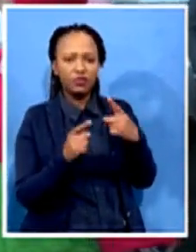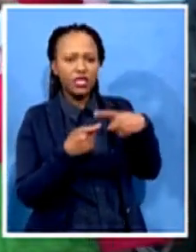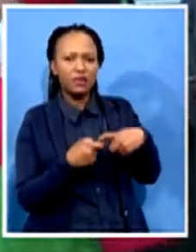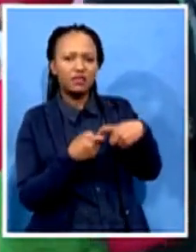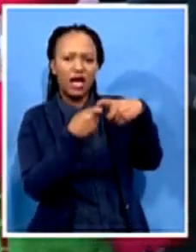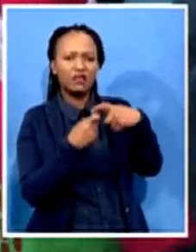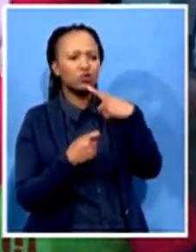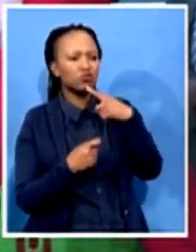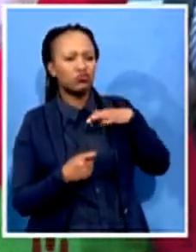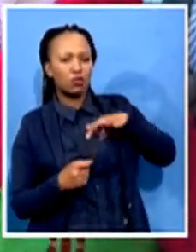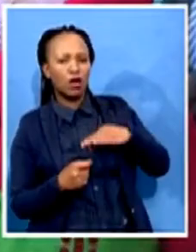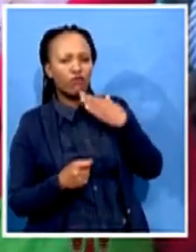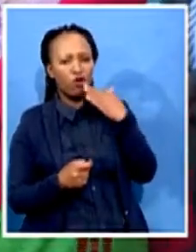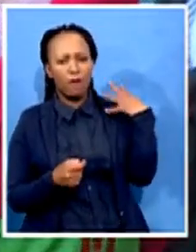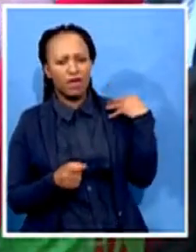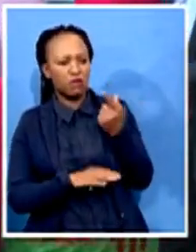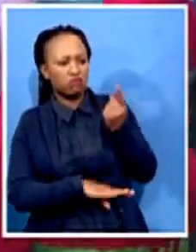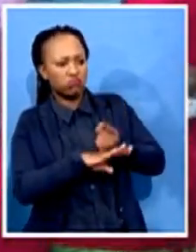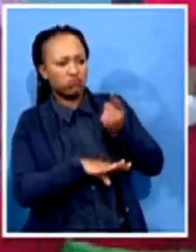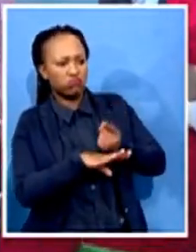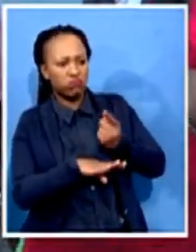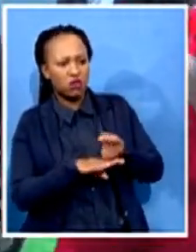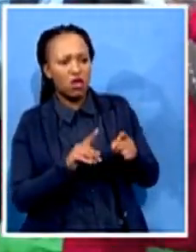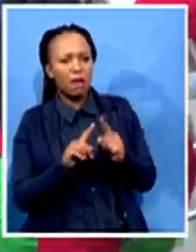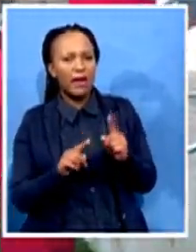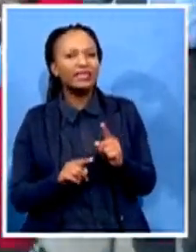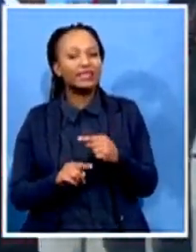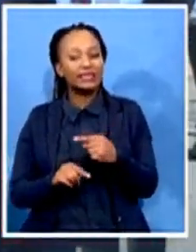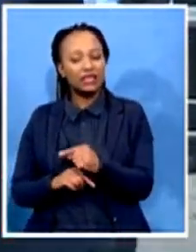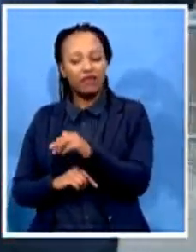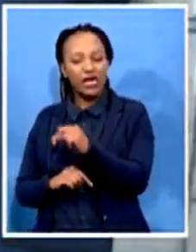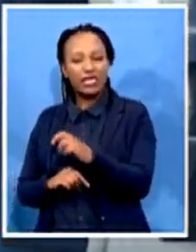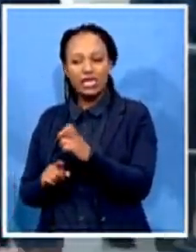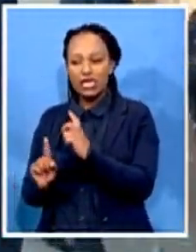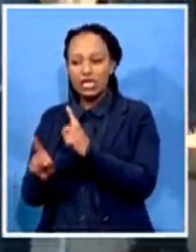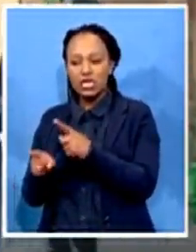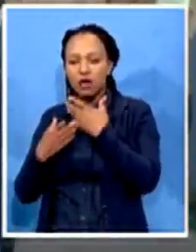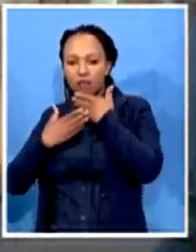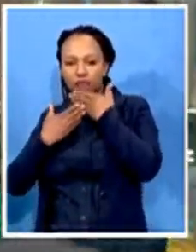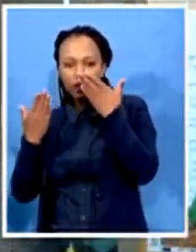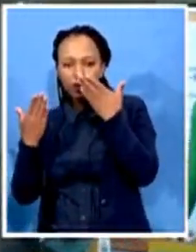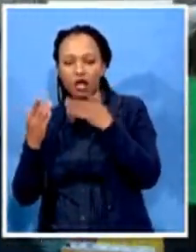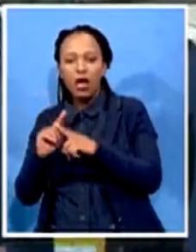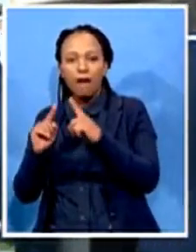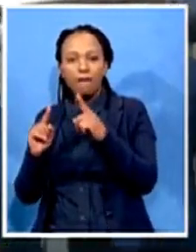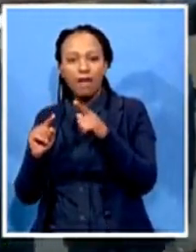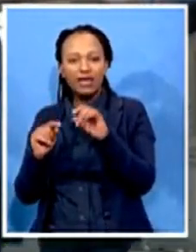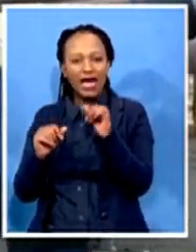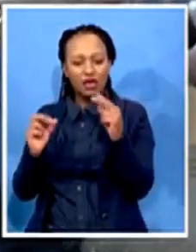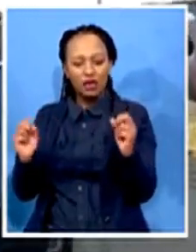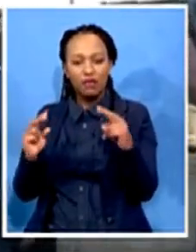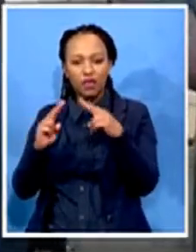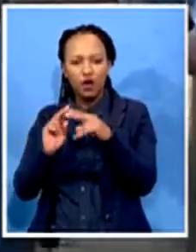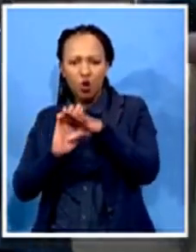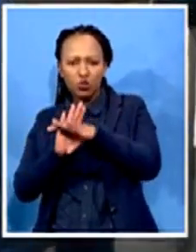to tolerate that and waters down the very real breaches of the Constitution. And so the